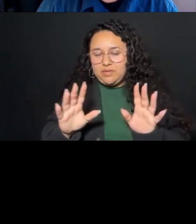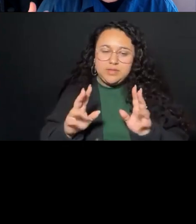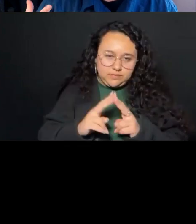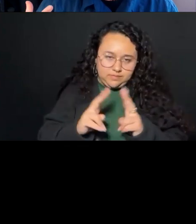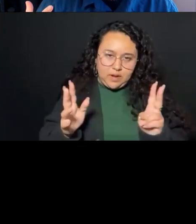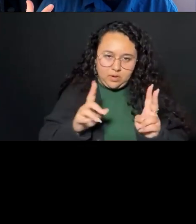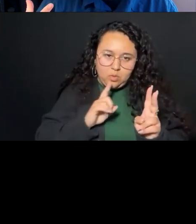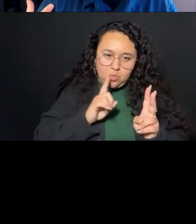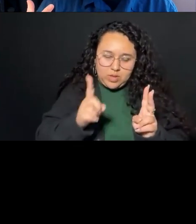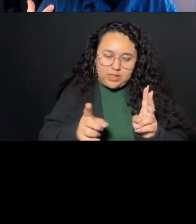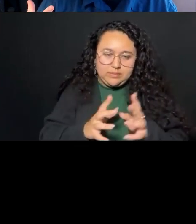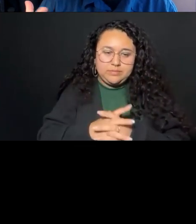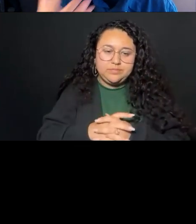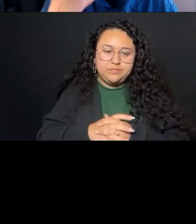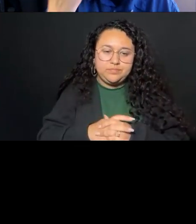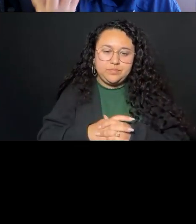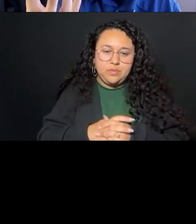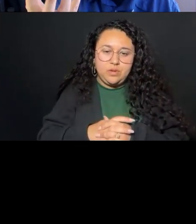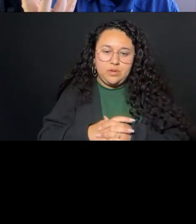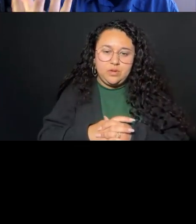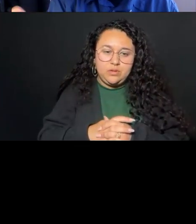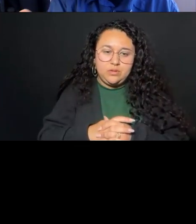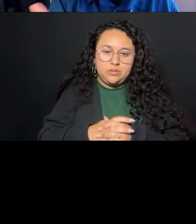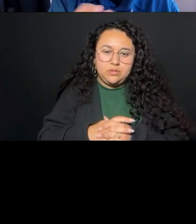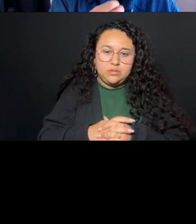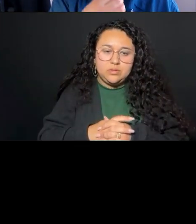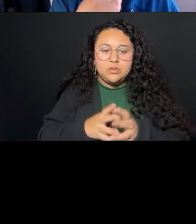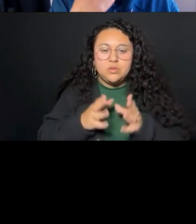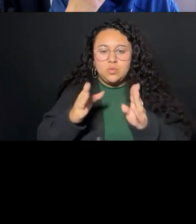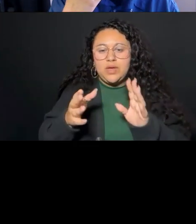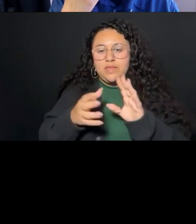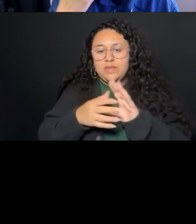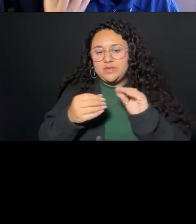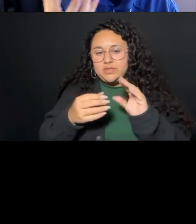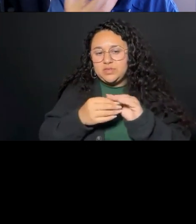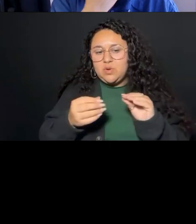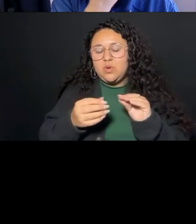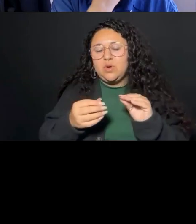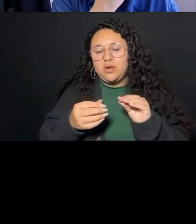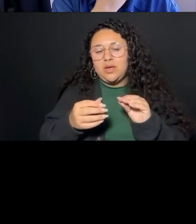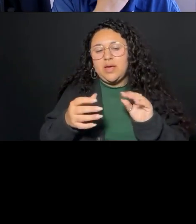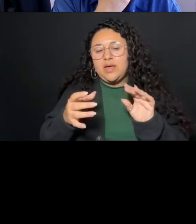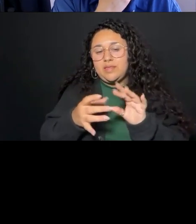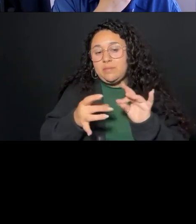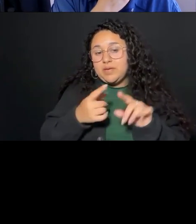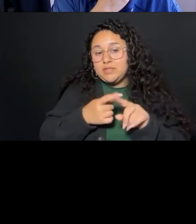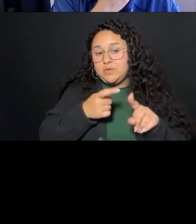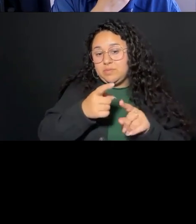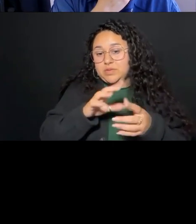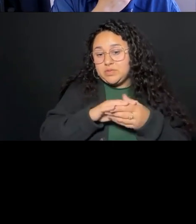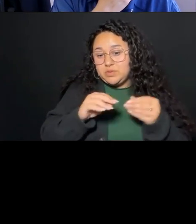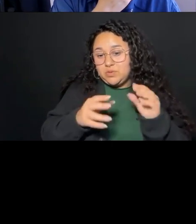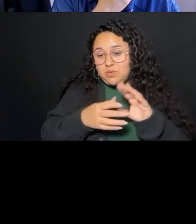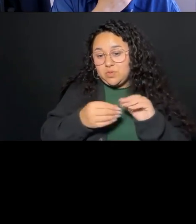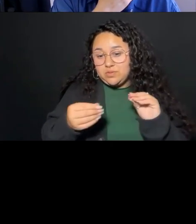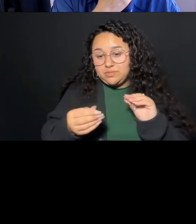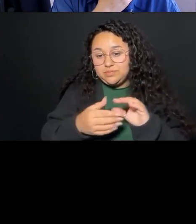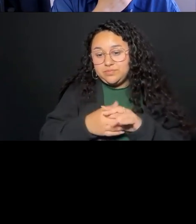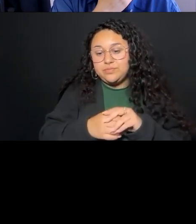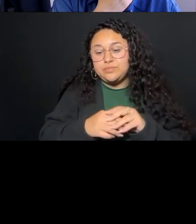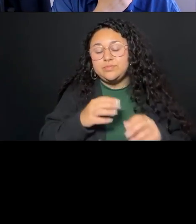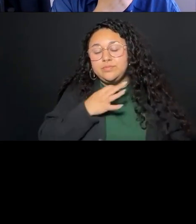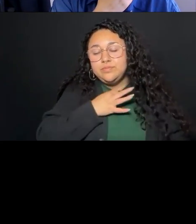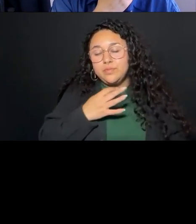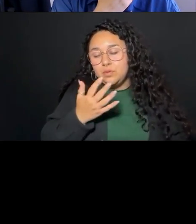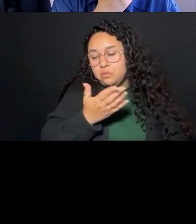but very um, the way the story was told and the messages that came out in it. Um, I'm